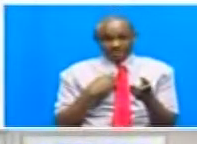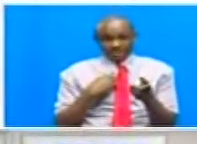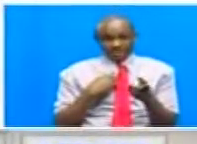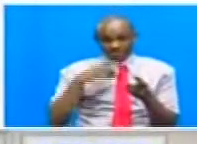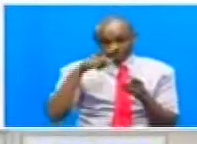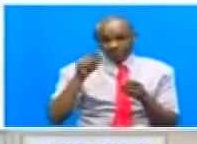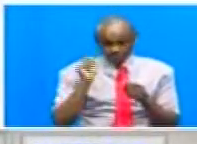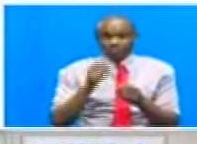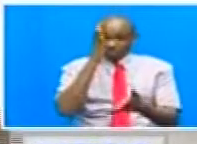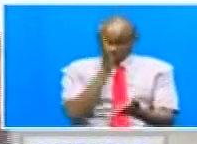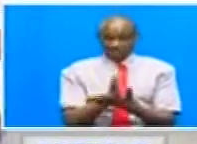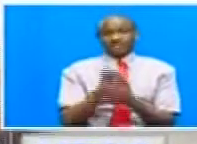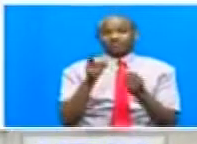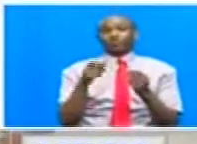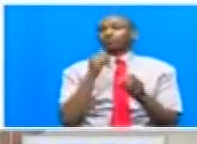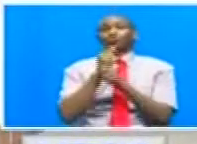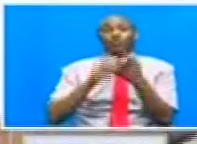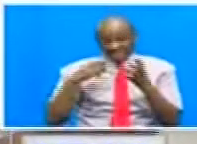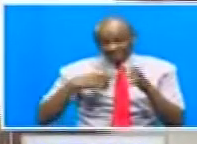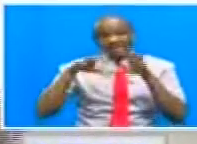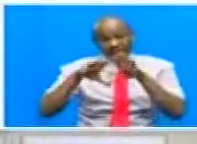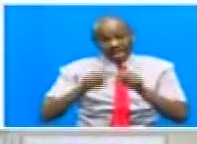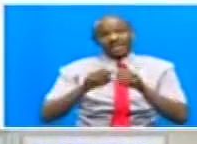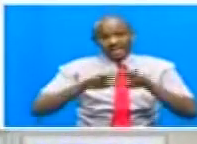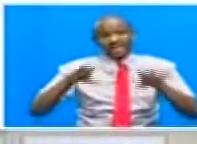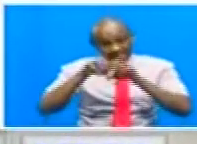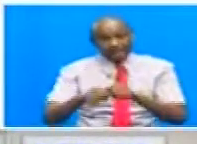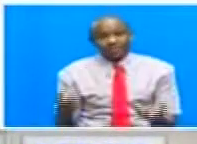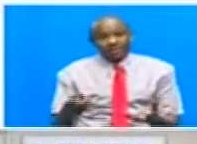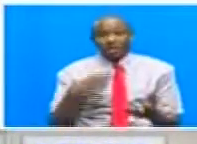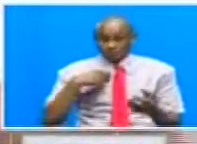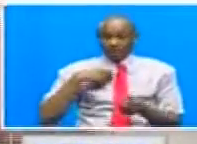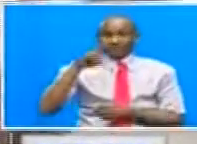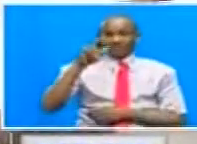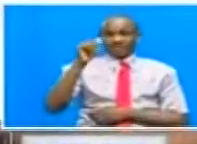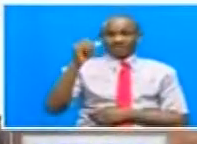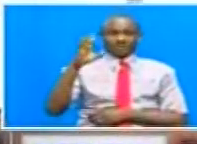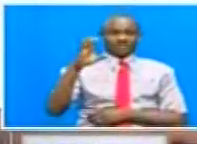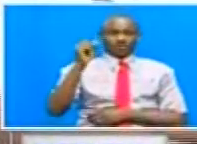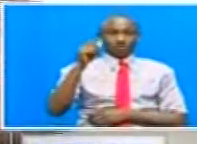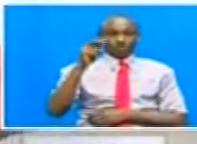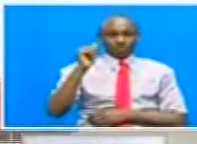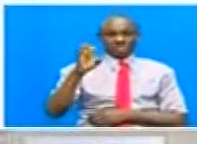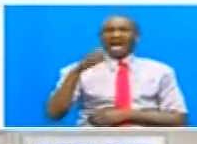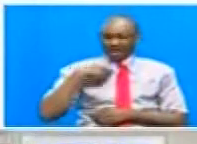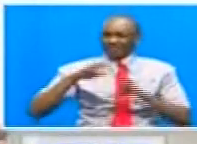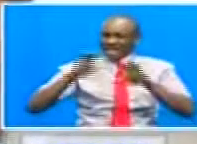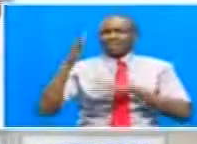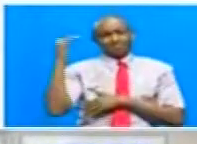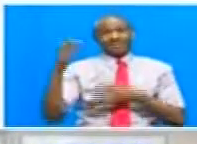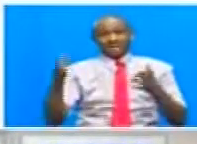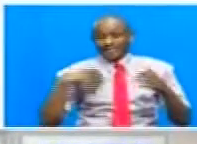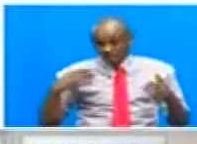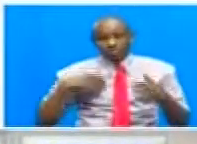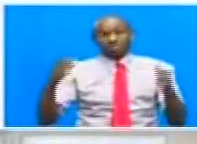retributive justice for places where, you know, go to schools like Racecourse Primary. It has this chunk of land, half of it now is